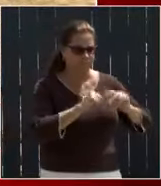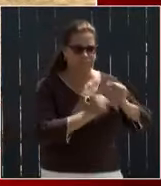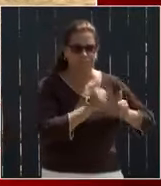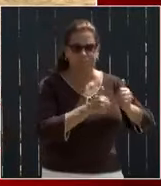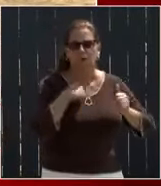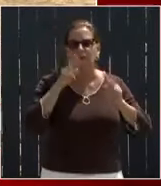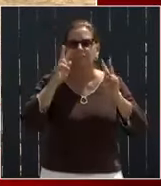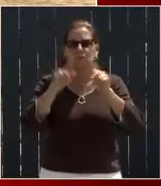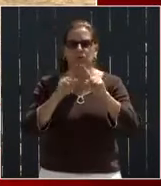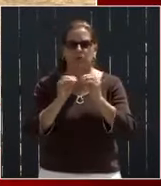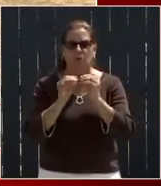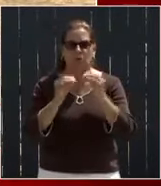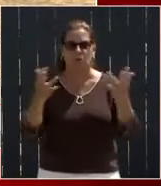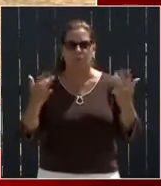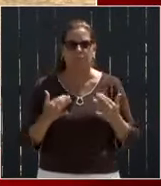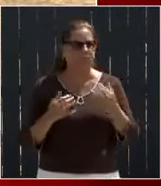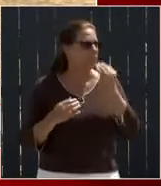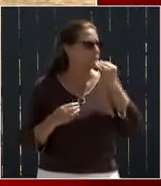Well, good morning, everyone.